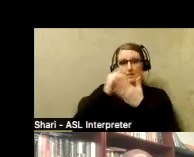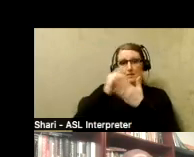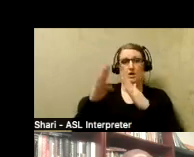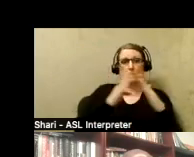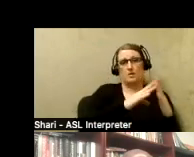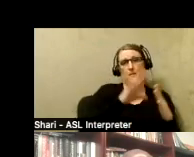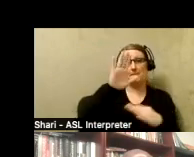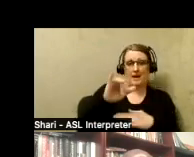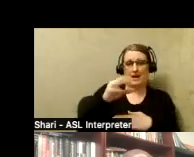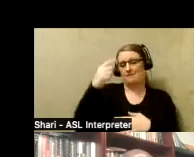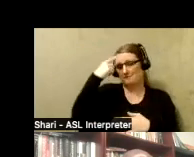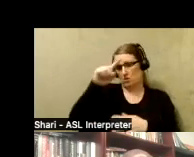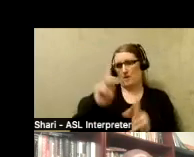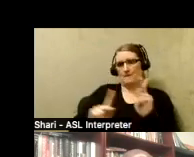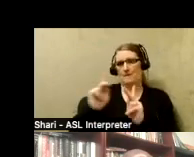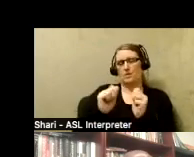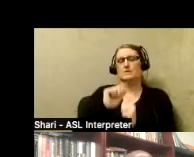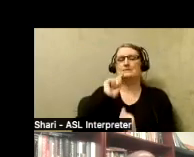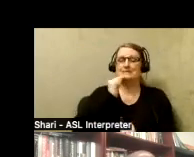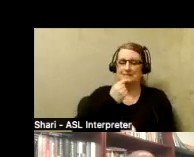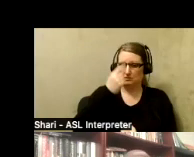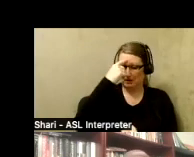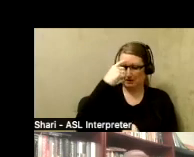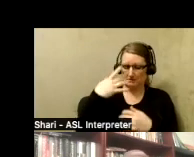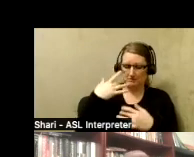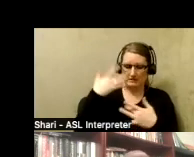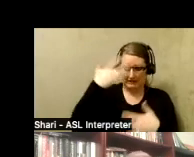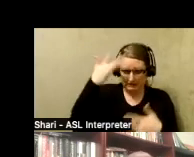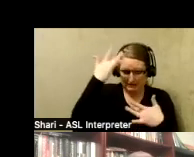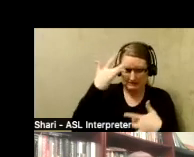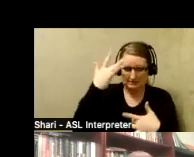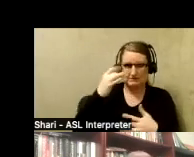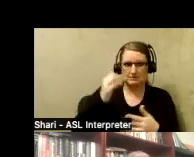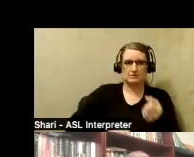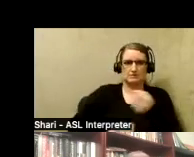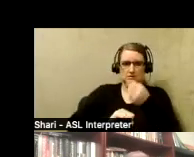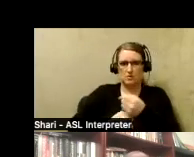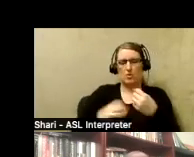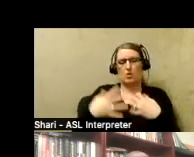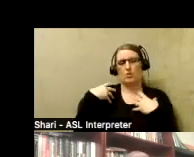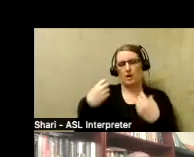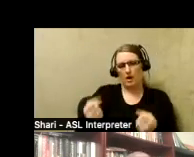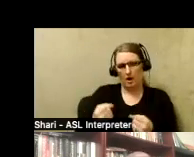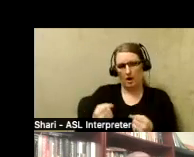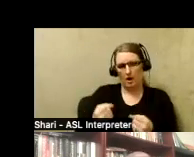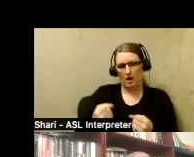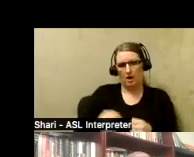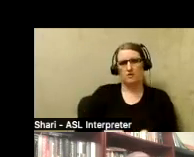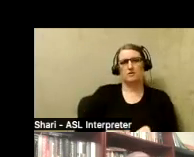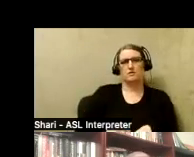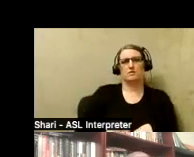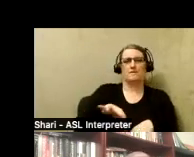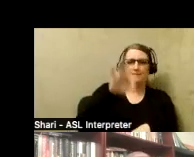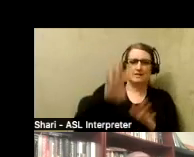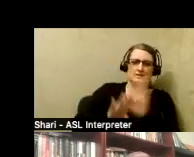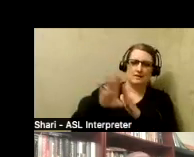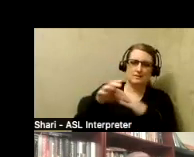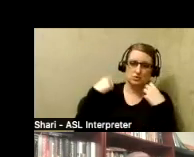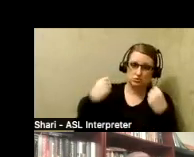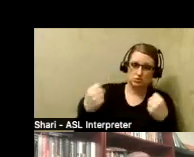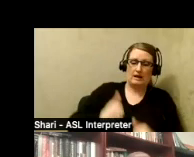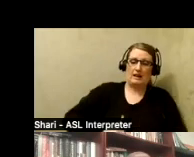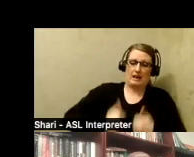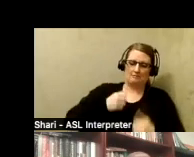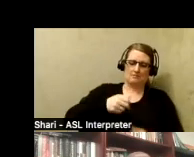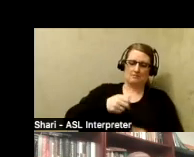and for people with serious mental illness to support one another in recovery, to find and develop strengths, and to live a